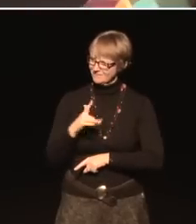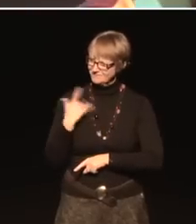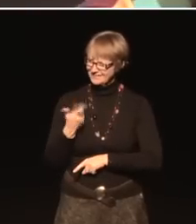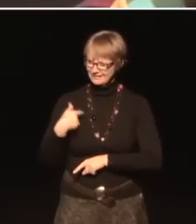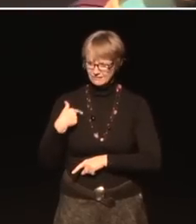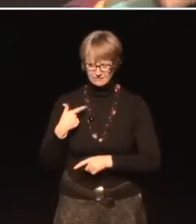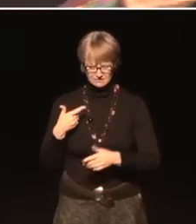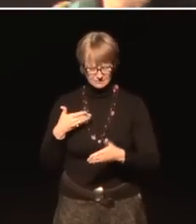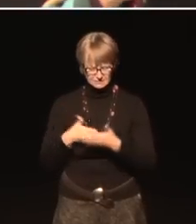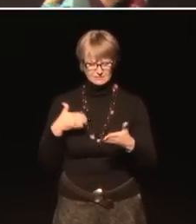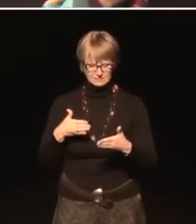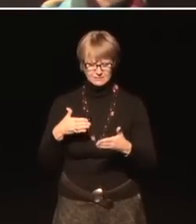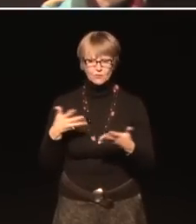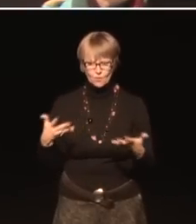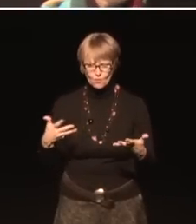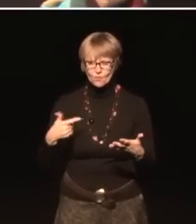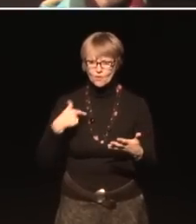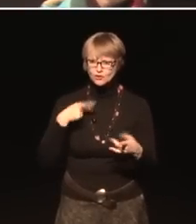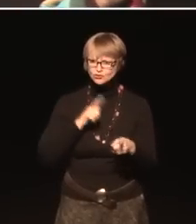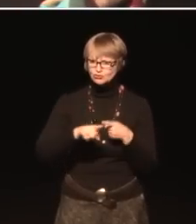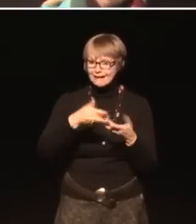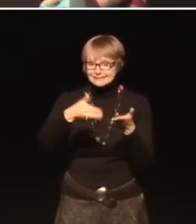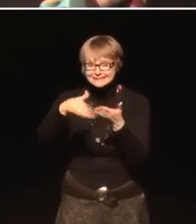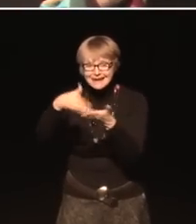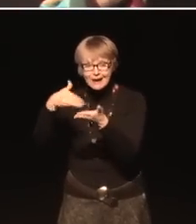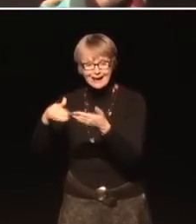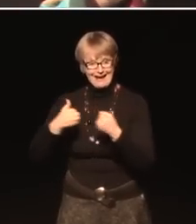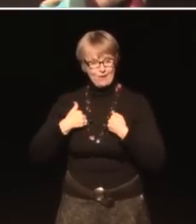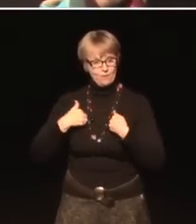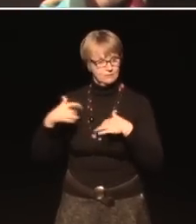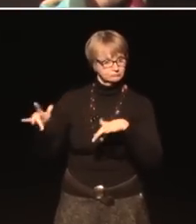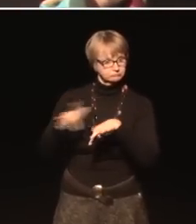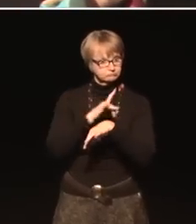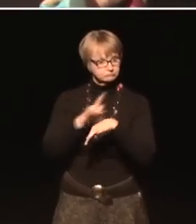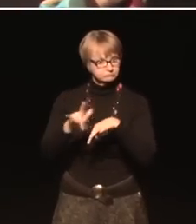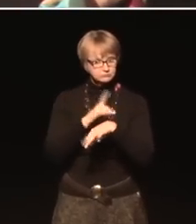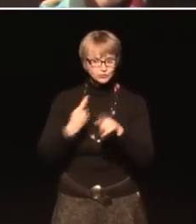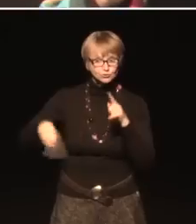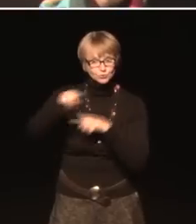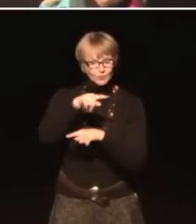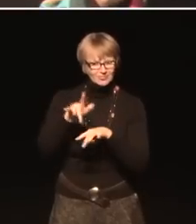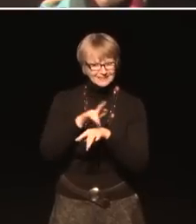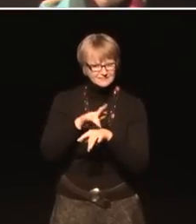when trying to sell our shows on the middle scale to regional theatres.